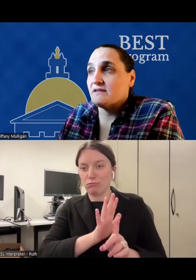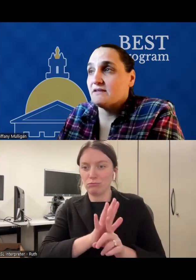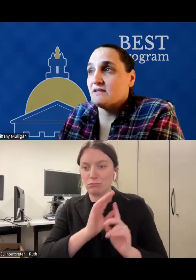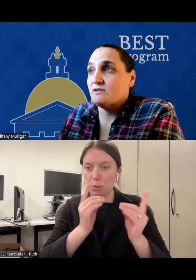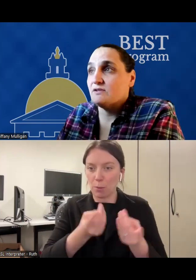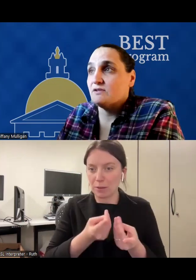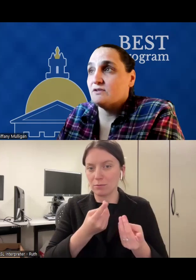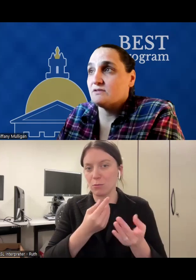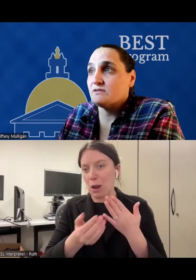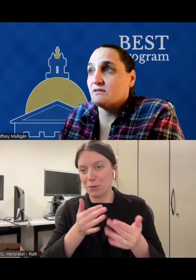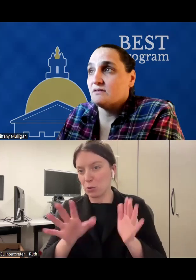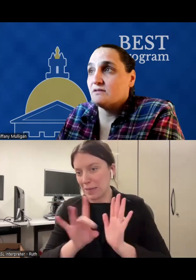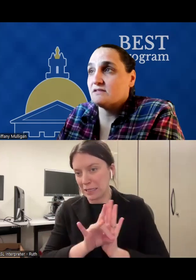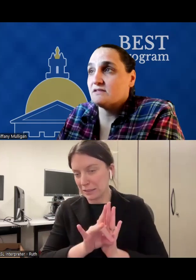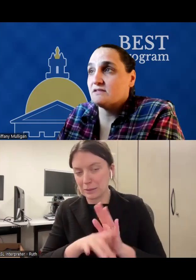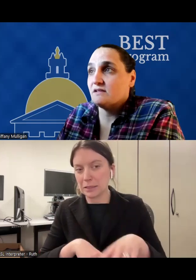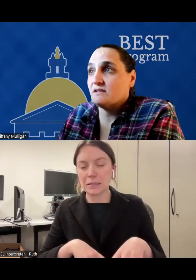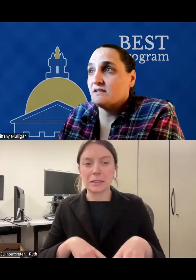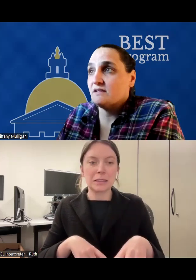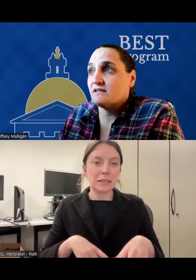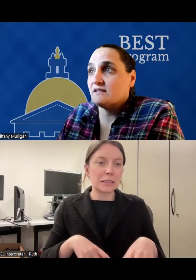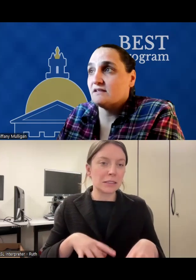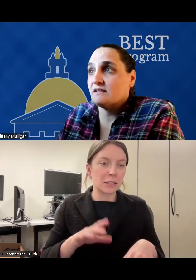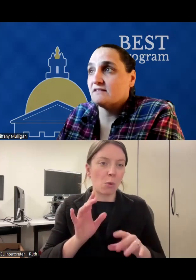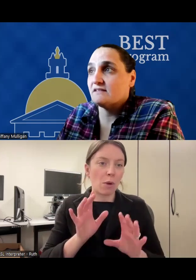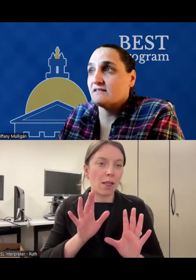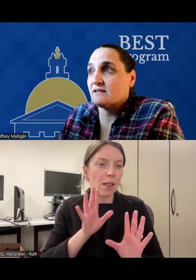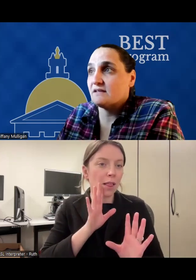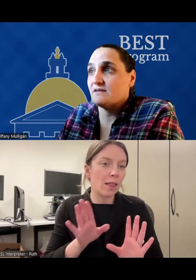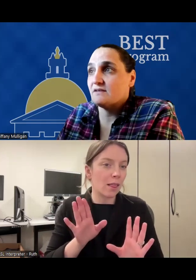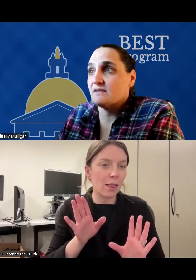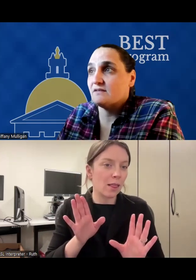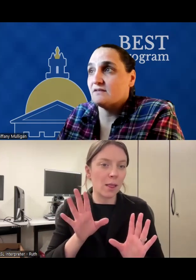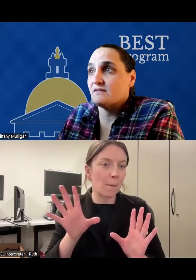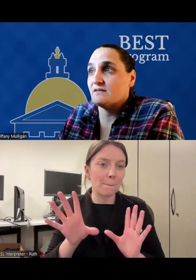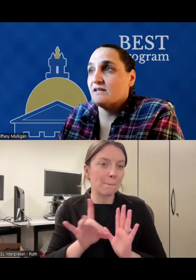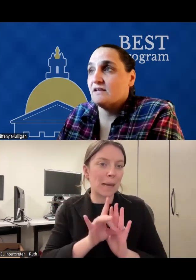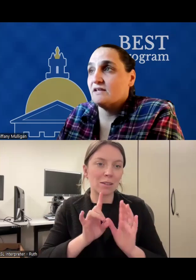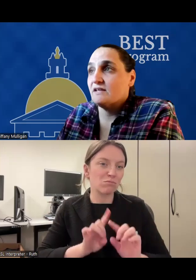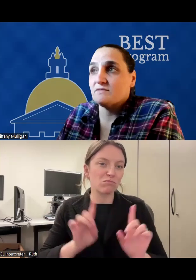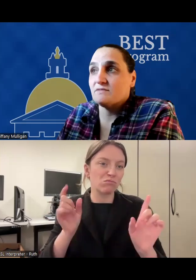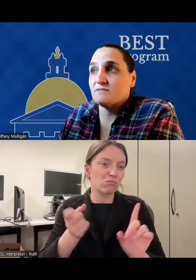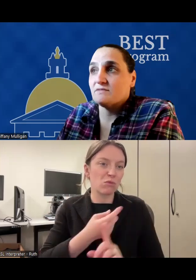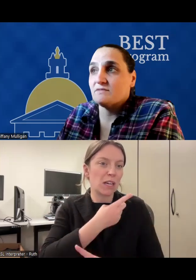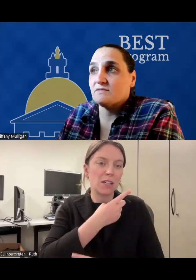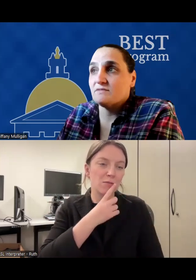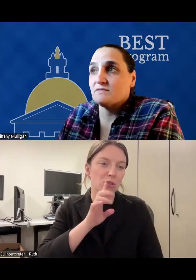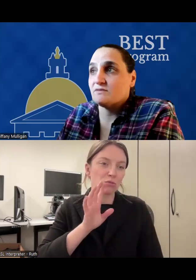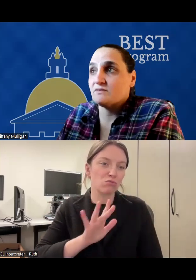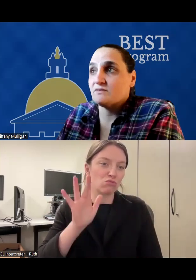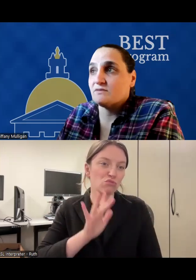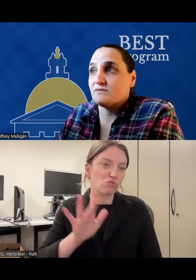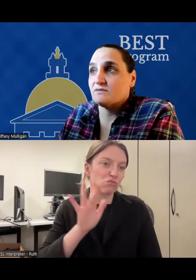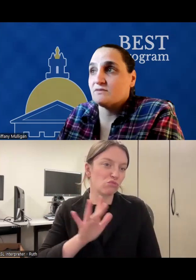department that you use. So we'll unclick that, and let's just pick another random one. I'm just going to scroll down a little